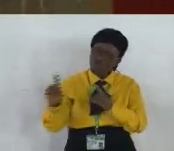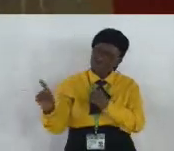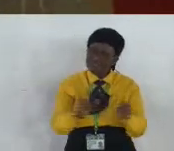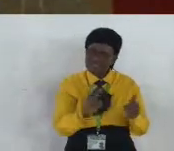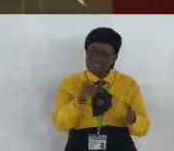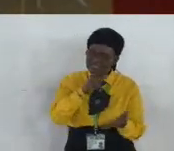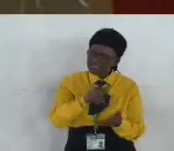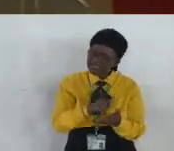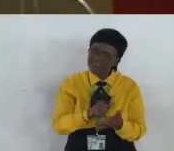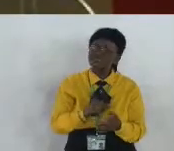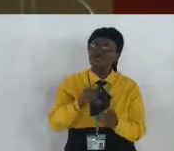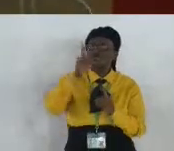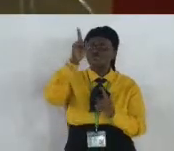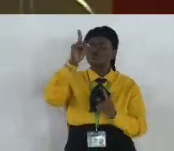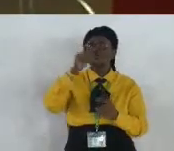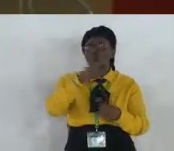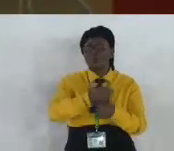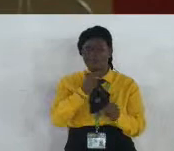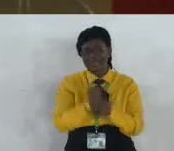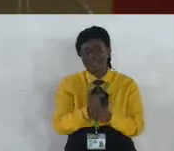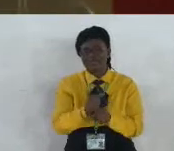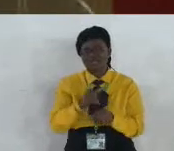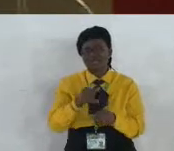You made the lame to walk.